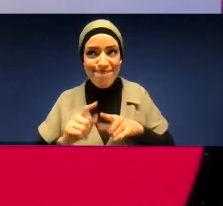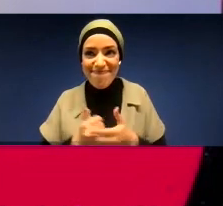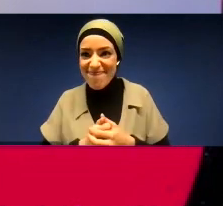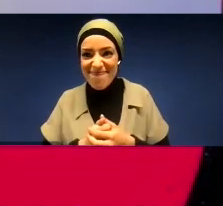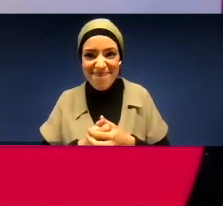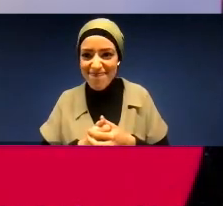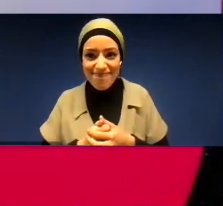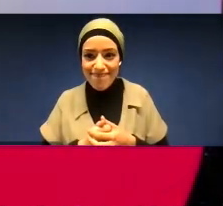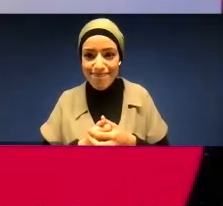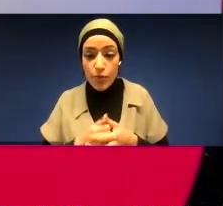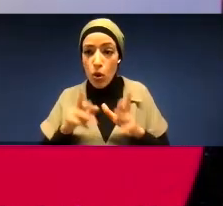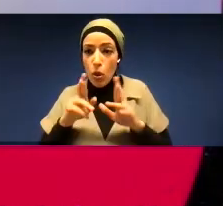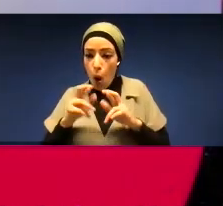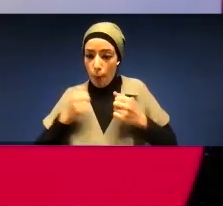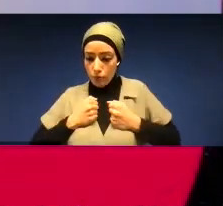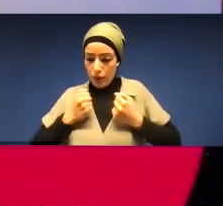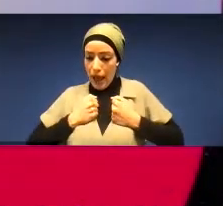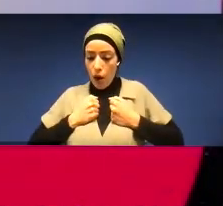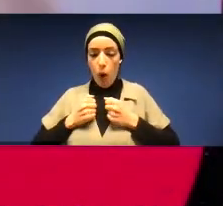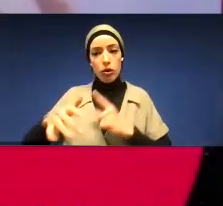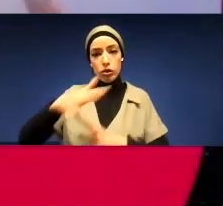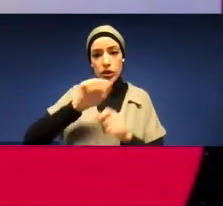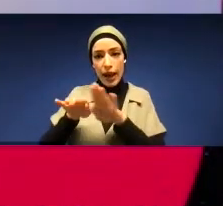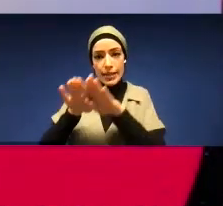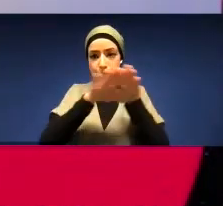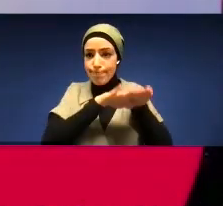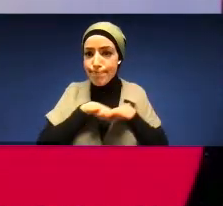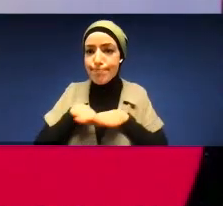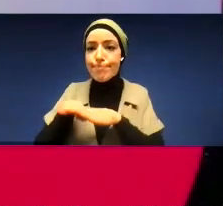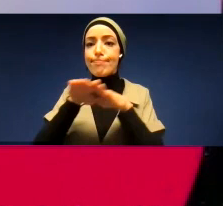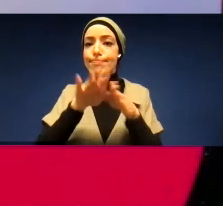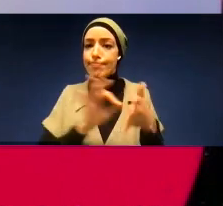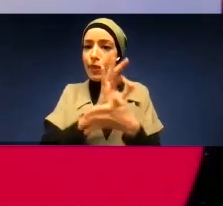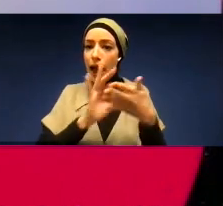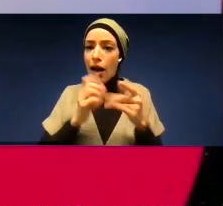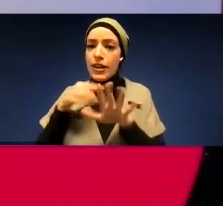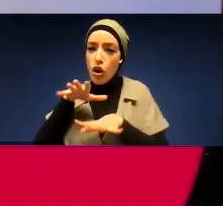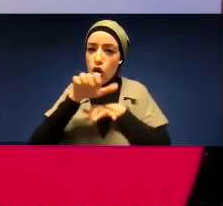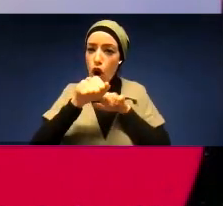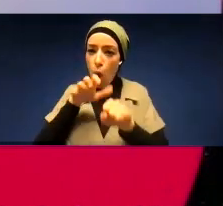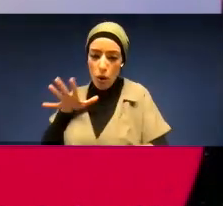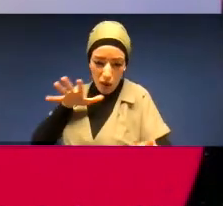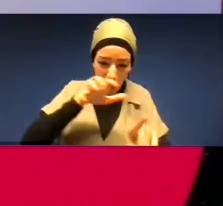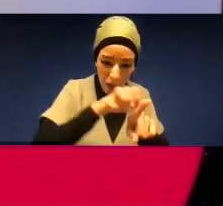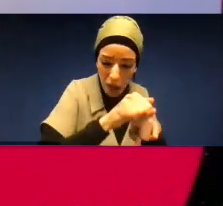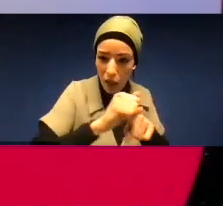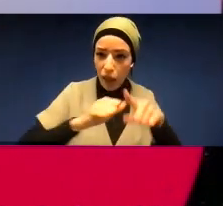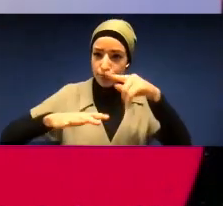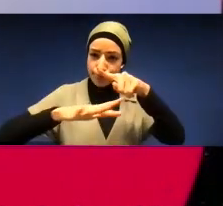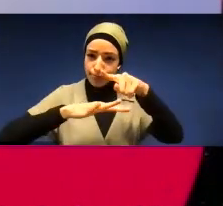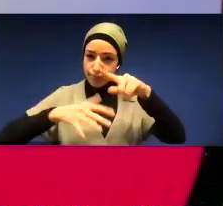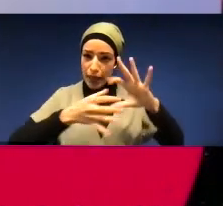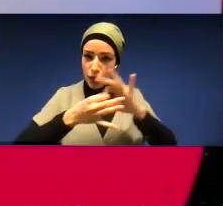by democratizing our societies and removing the colonial undertones of our geopolitics, we can also address